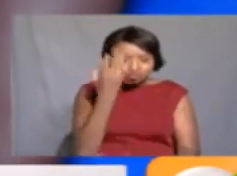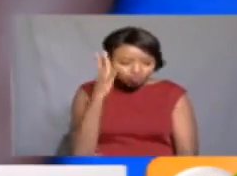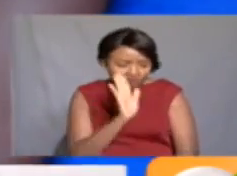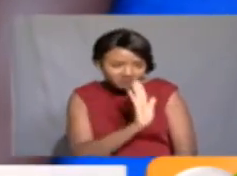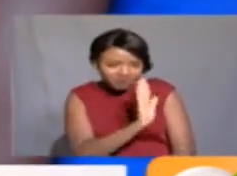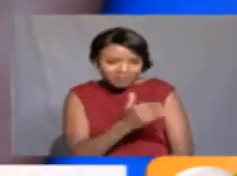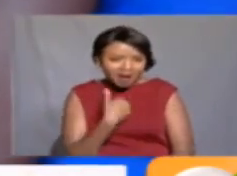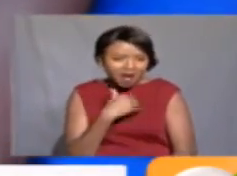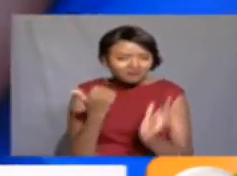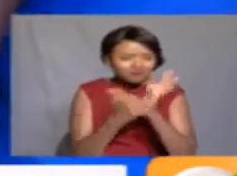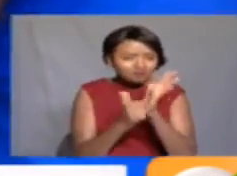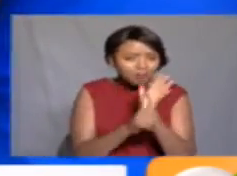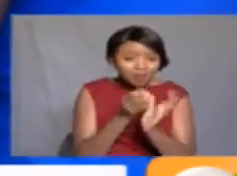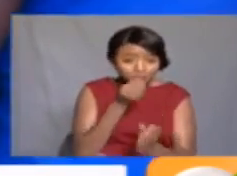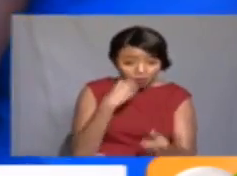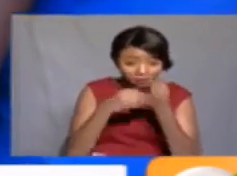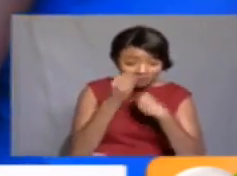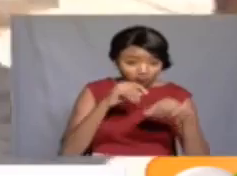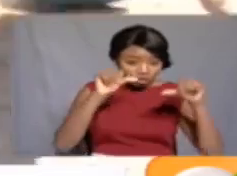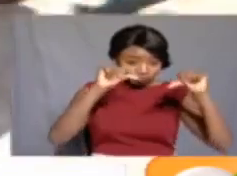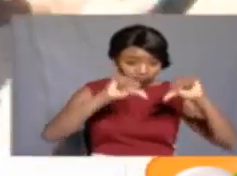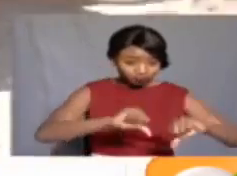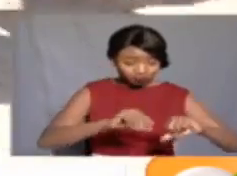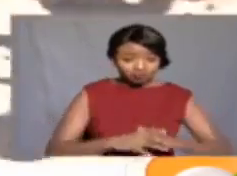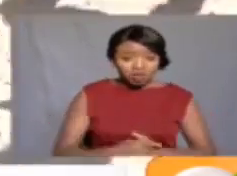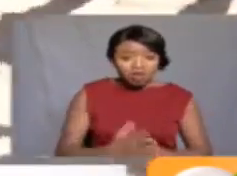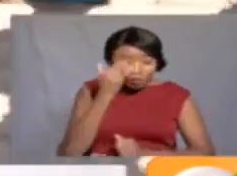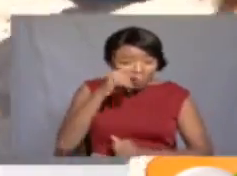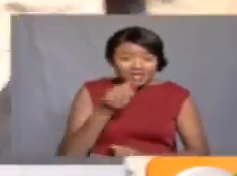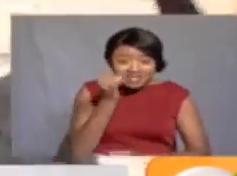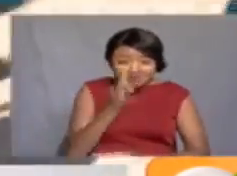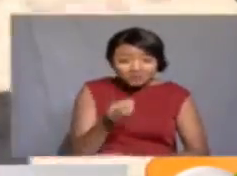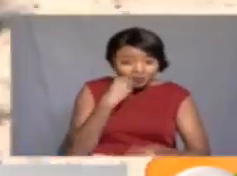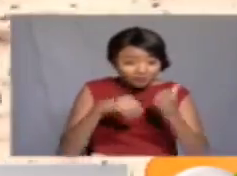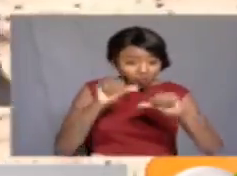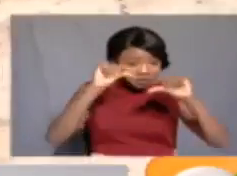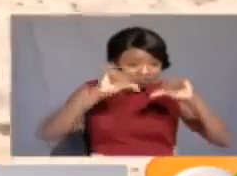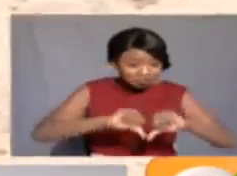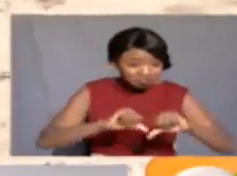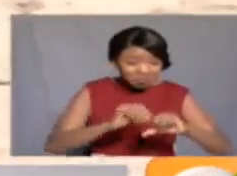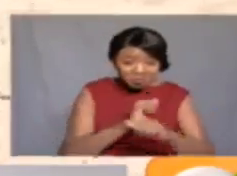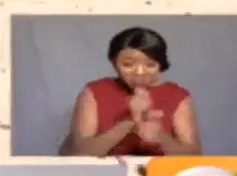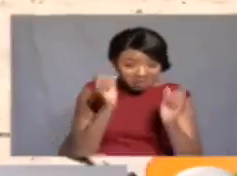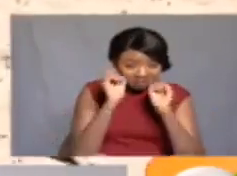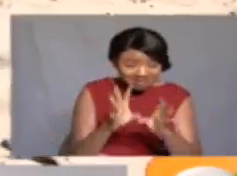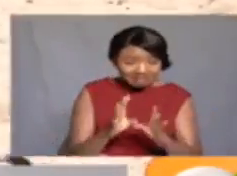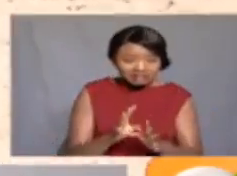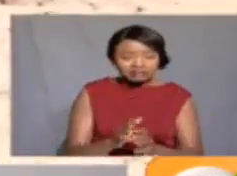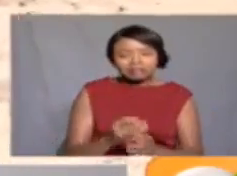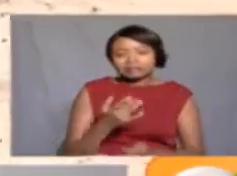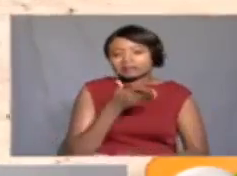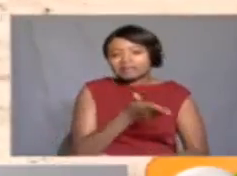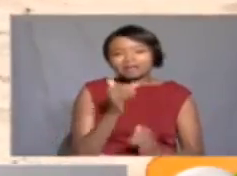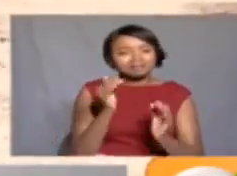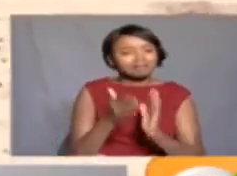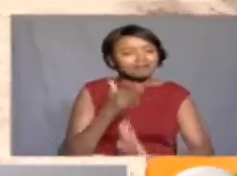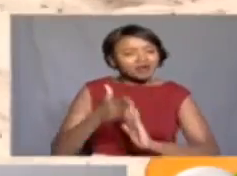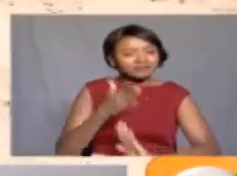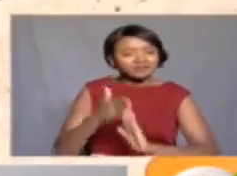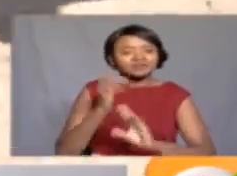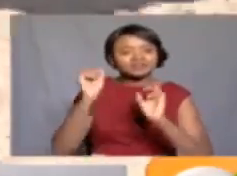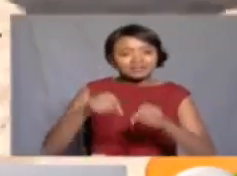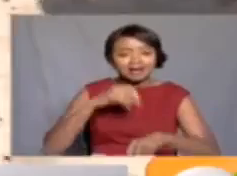has malnutrition. Severe malnutrition multiplies the risk of pneumonia. Children who are malnourished are likely to get